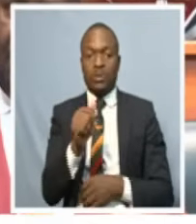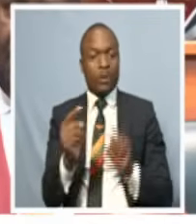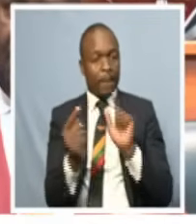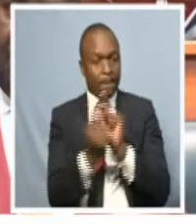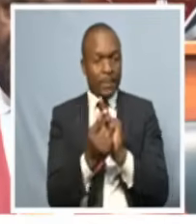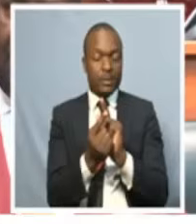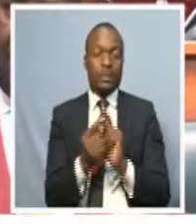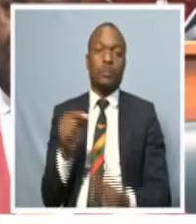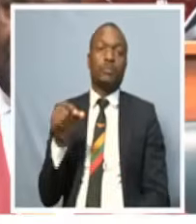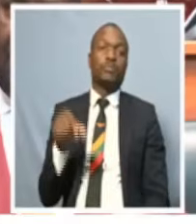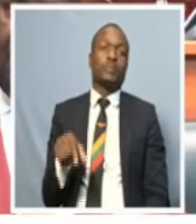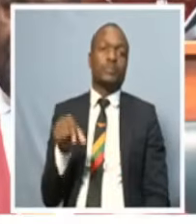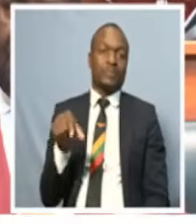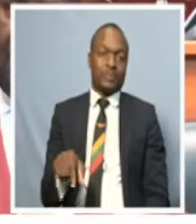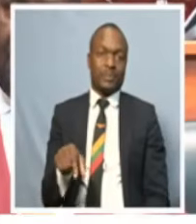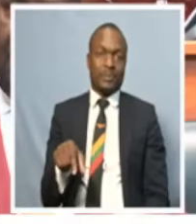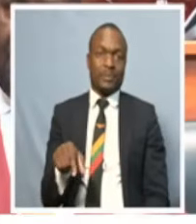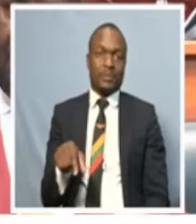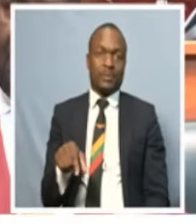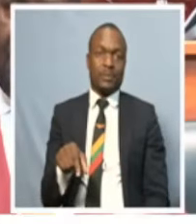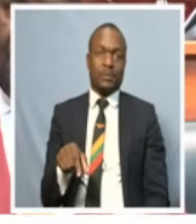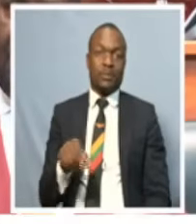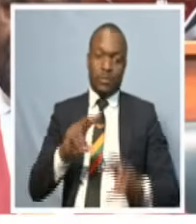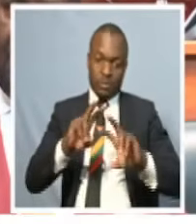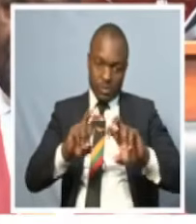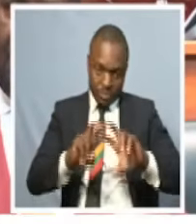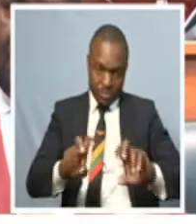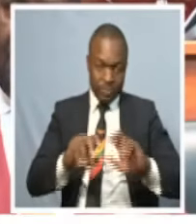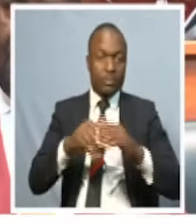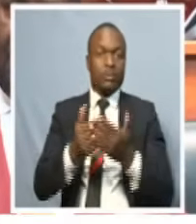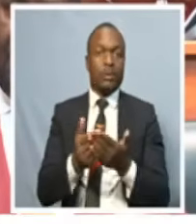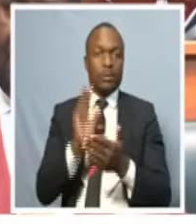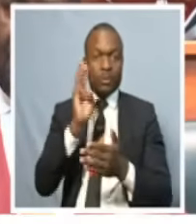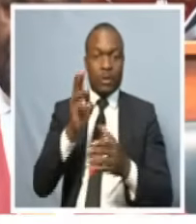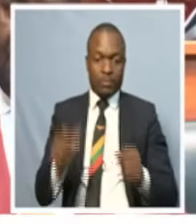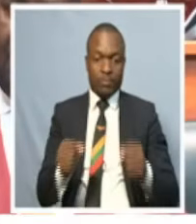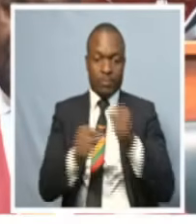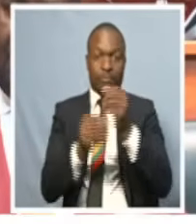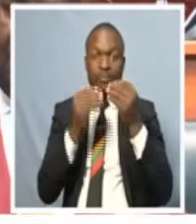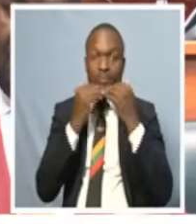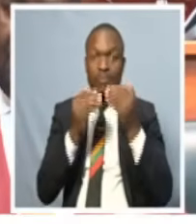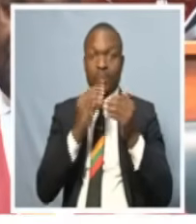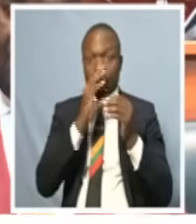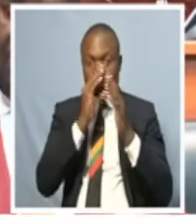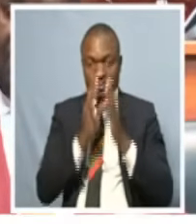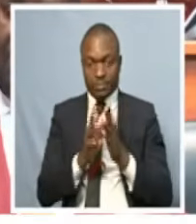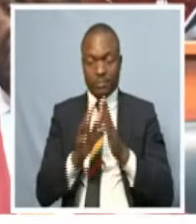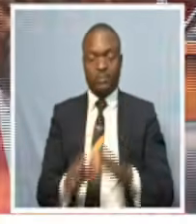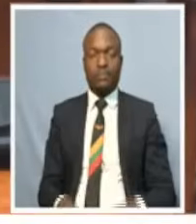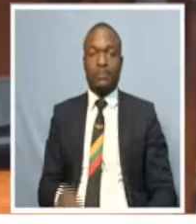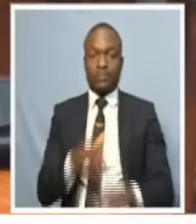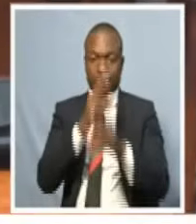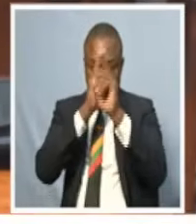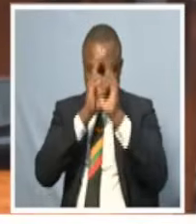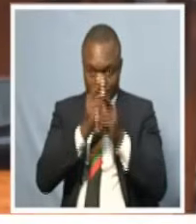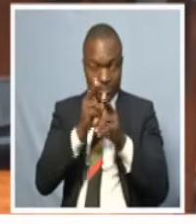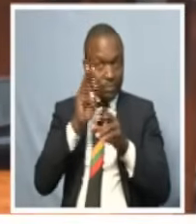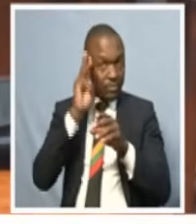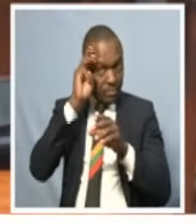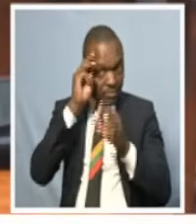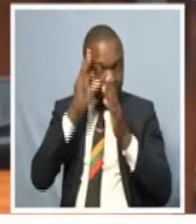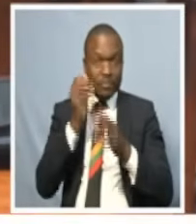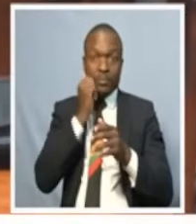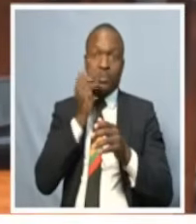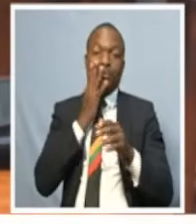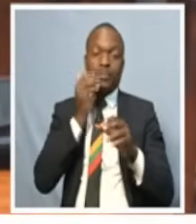the requirements of the screenings and how they are going to be replaced. I thank you, Madam Speaker. The Honorable Minister of